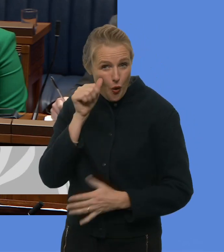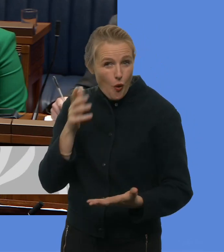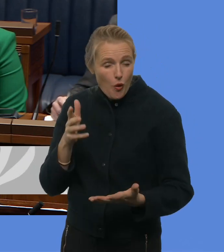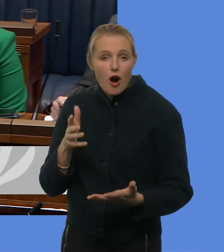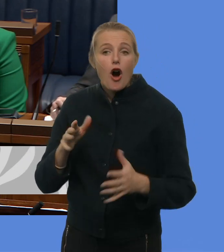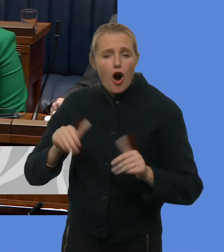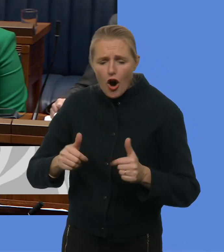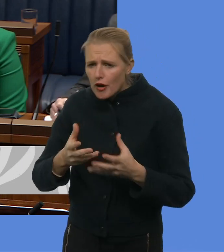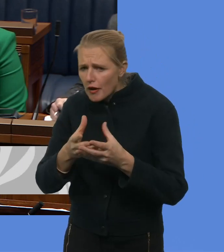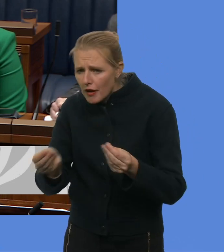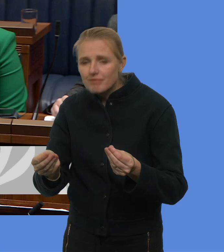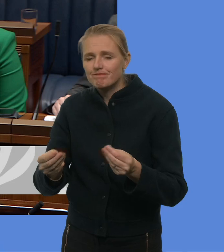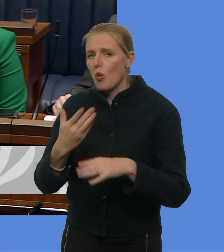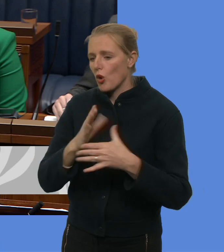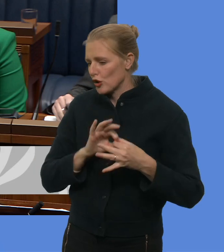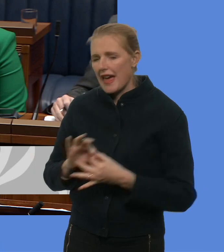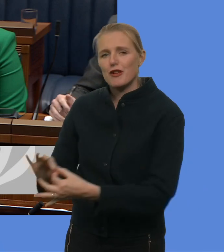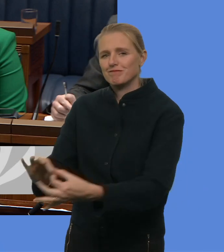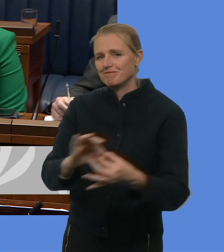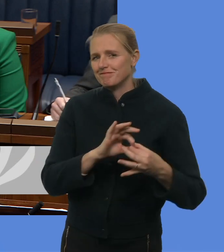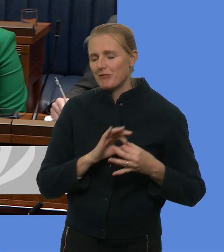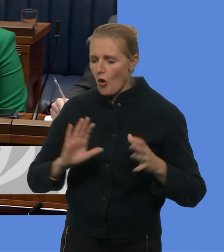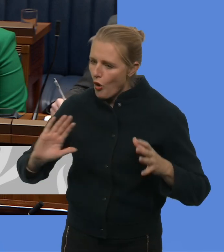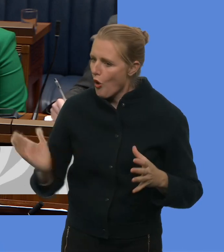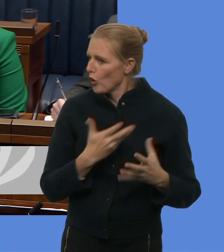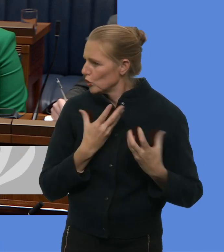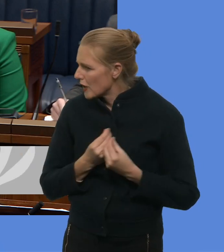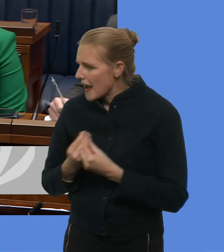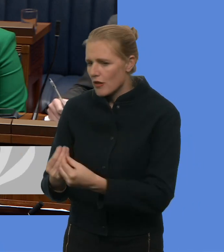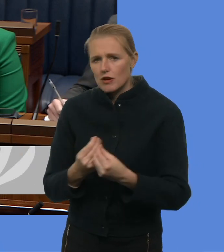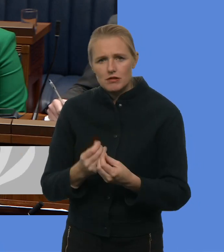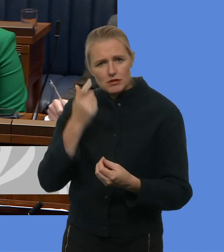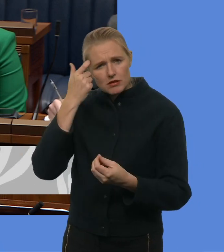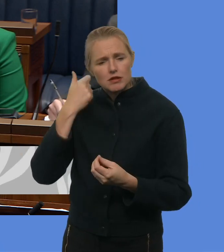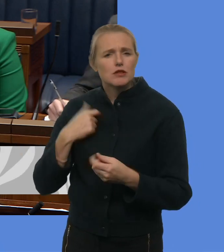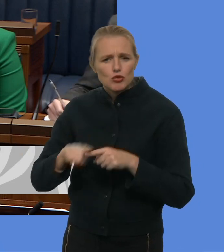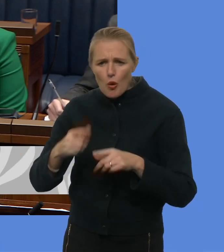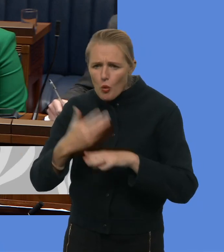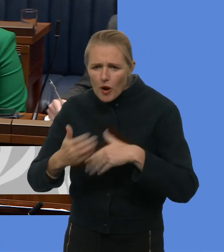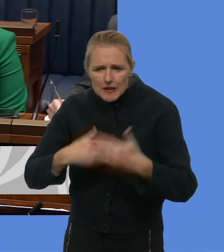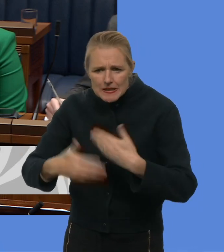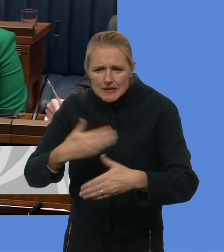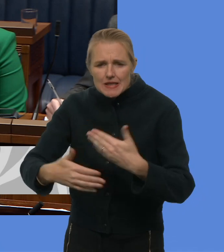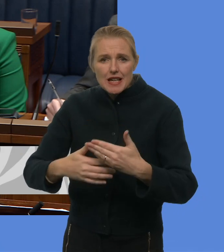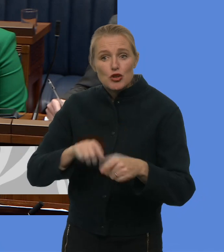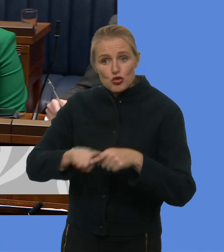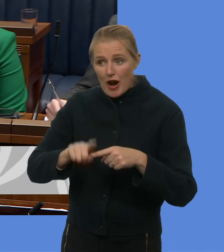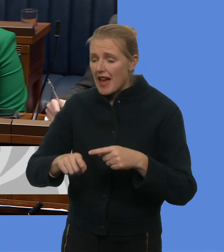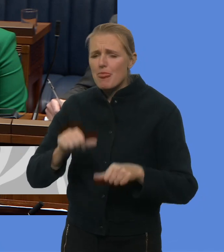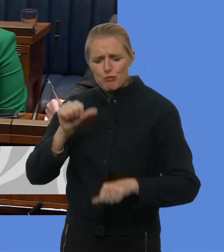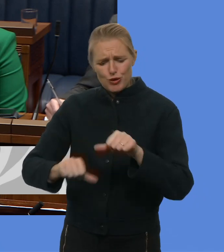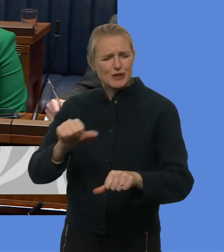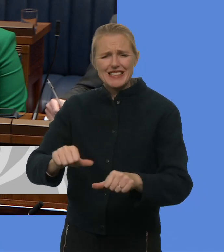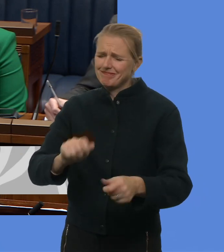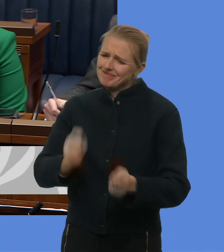get into problem-solving mode in relation to all of these issues, driving forward transformation of the process,